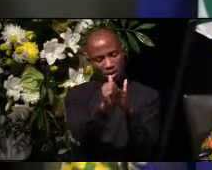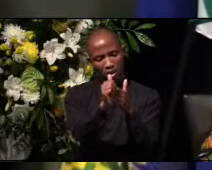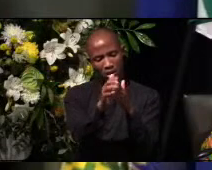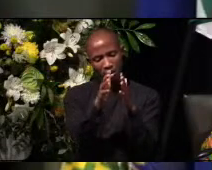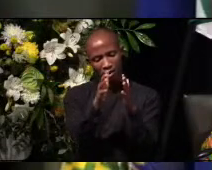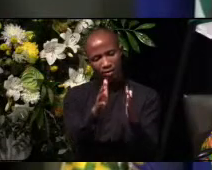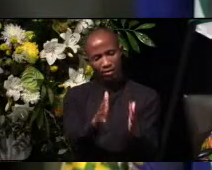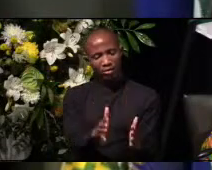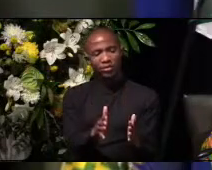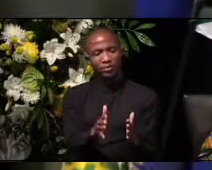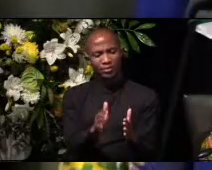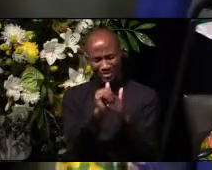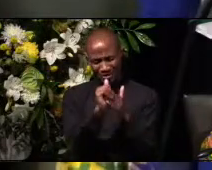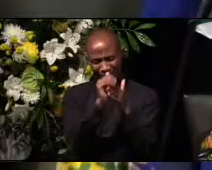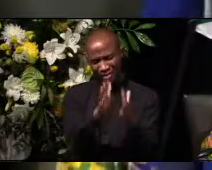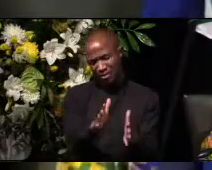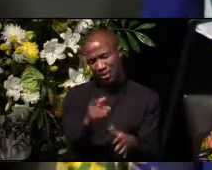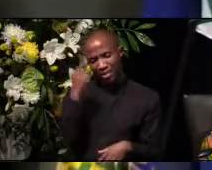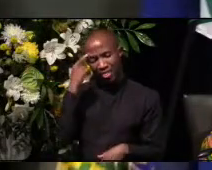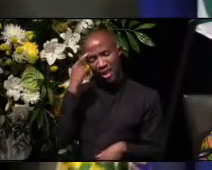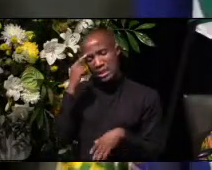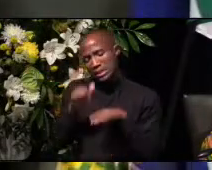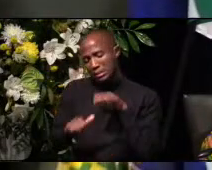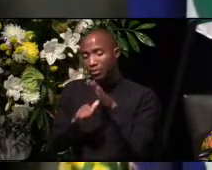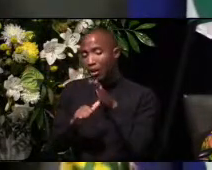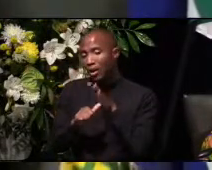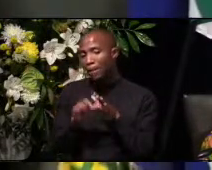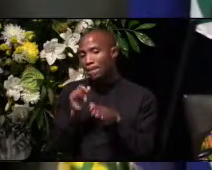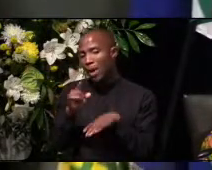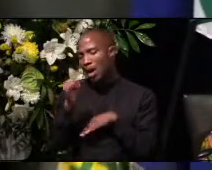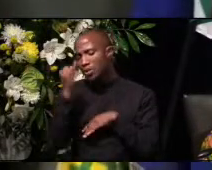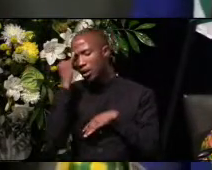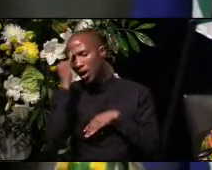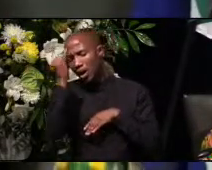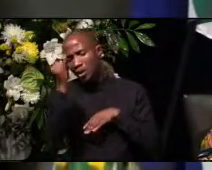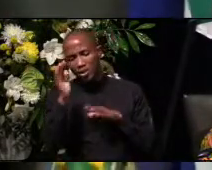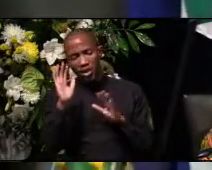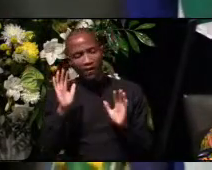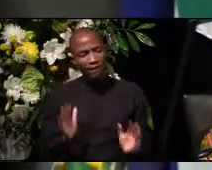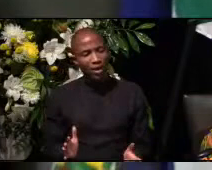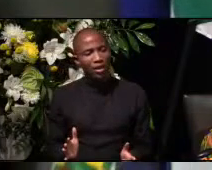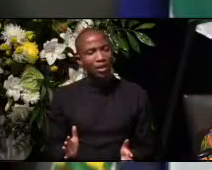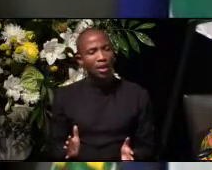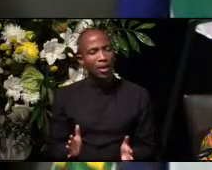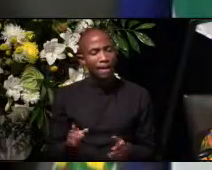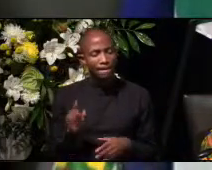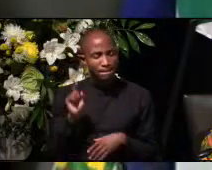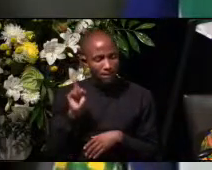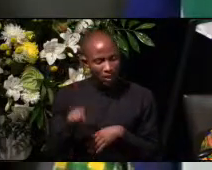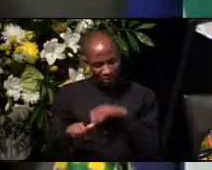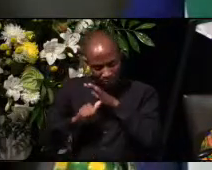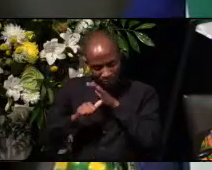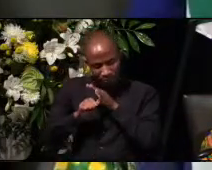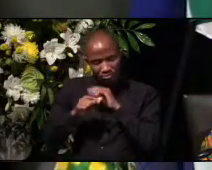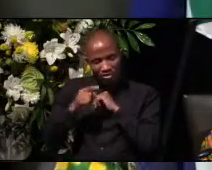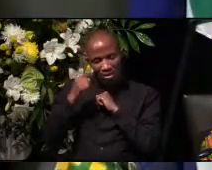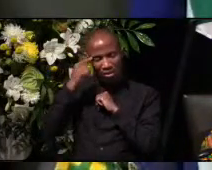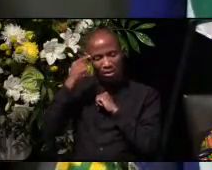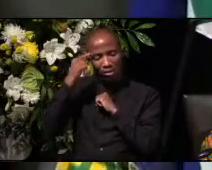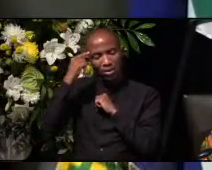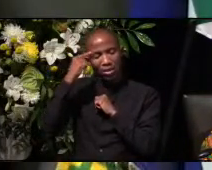necessary as a sort of a suggestion remember I said in the beginning we must start to think about Paradigm shifts